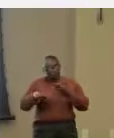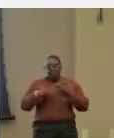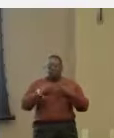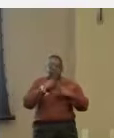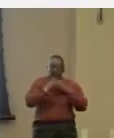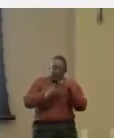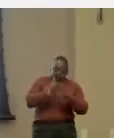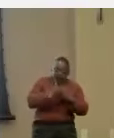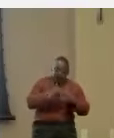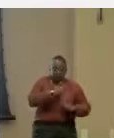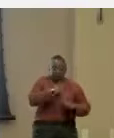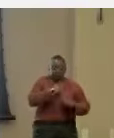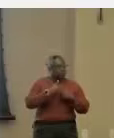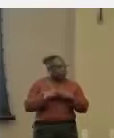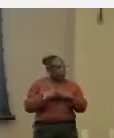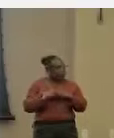with yourself.